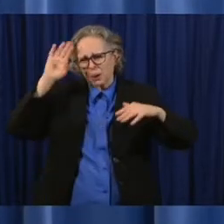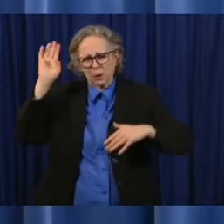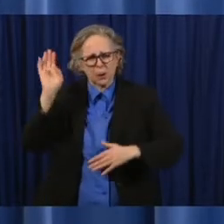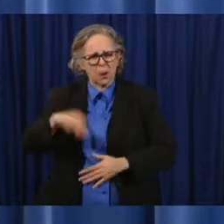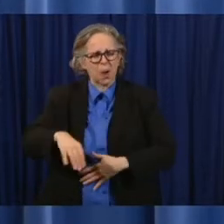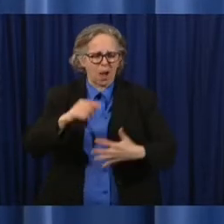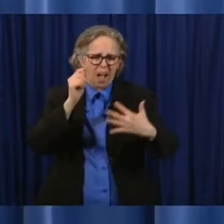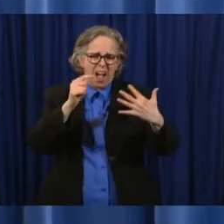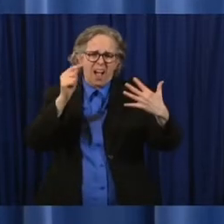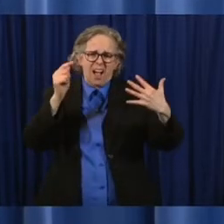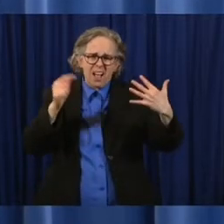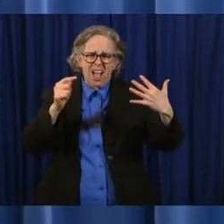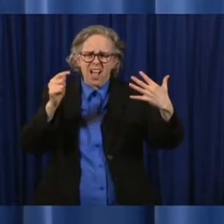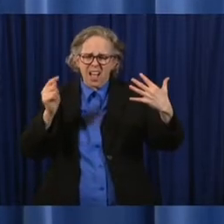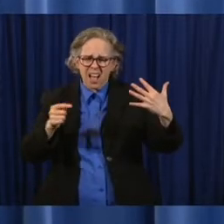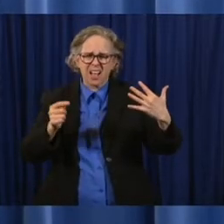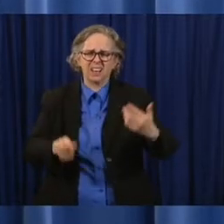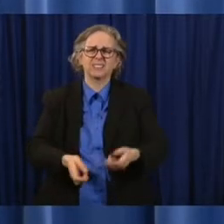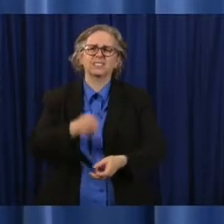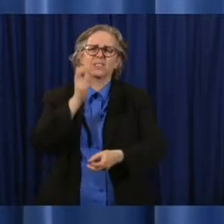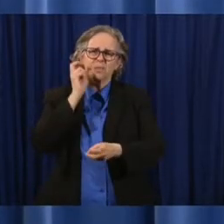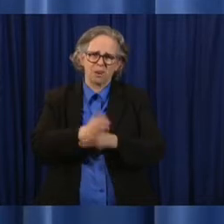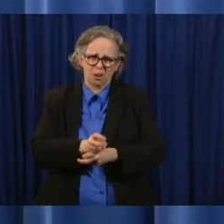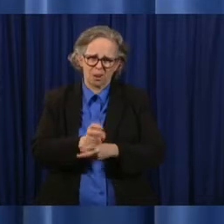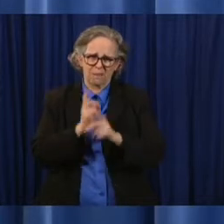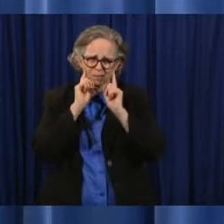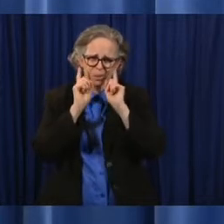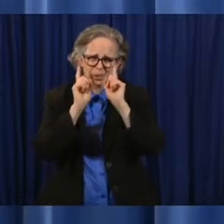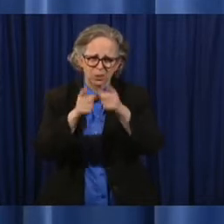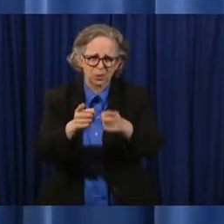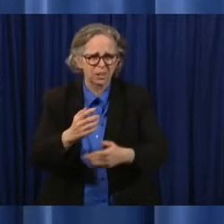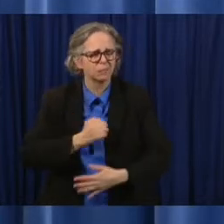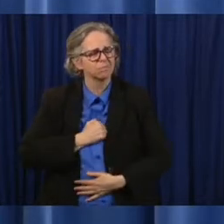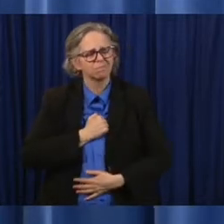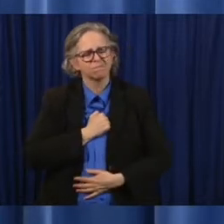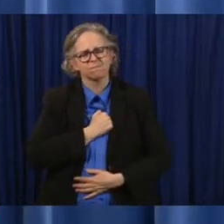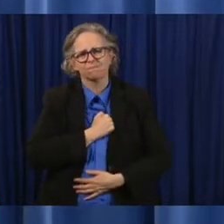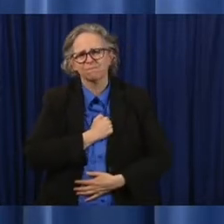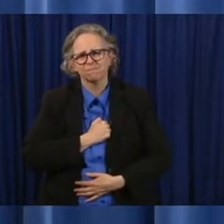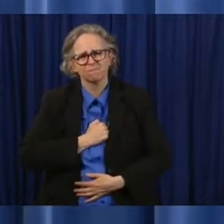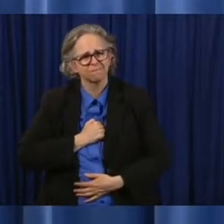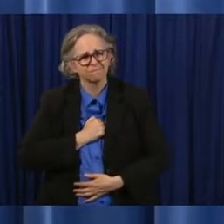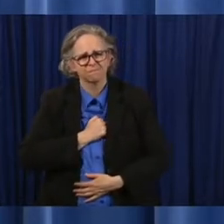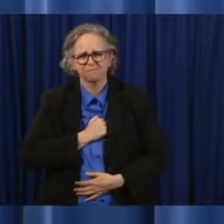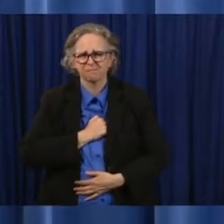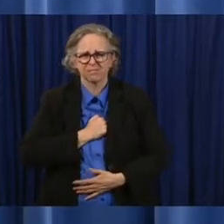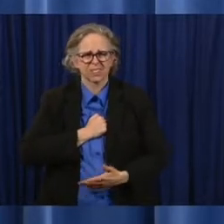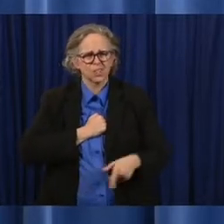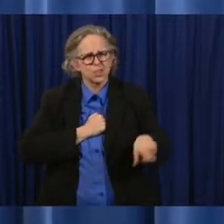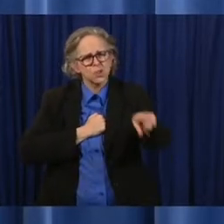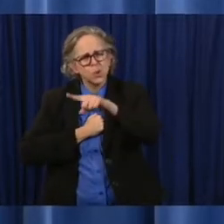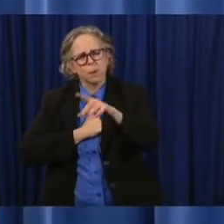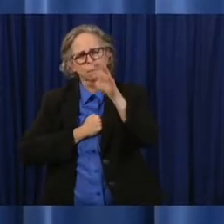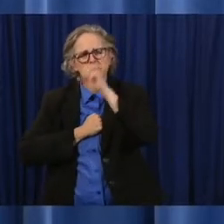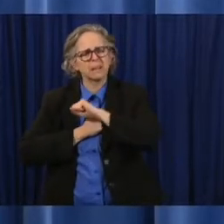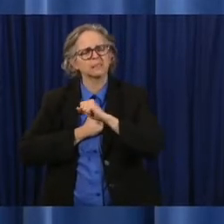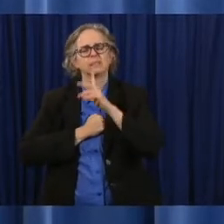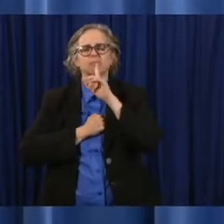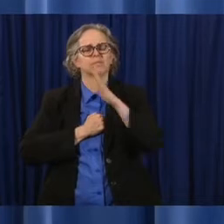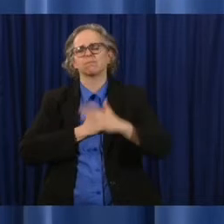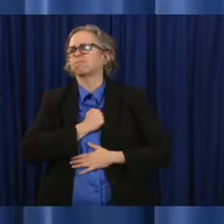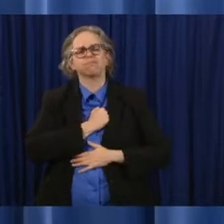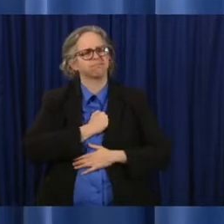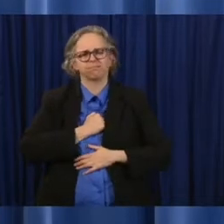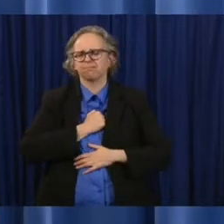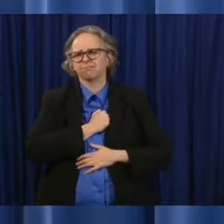very difficult, and I'm so very, very sorry that they're having to miss these things. I know that they're